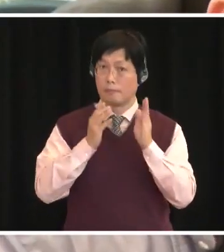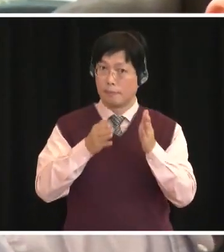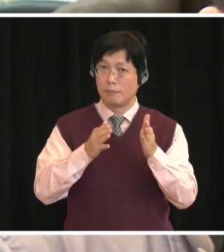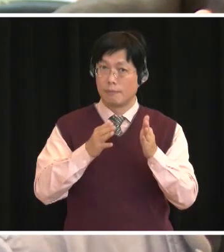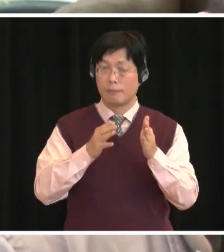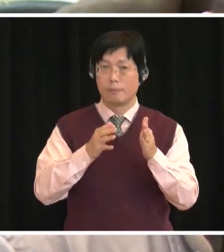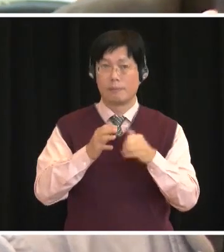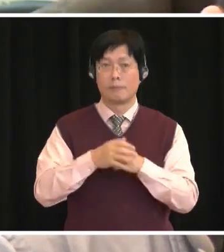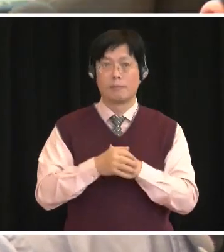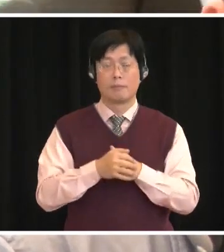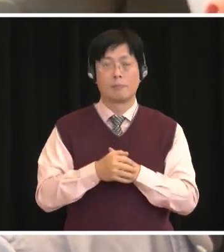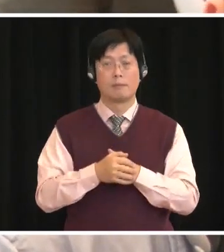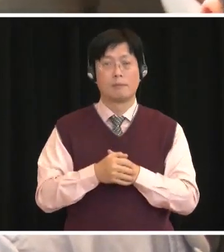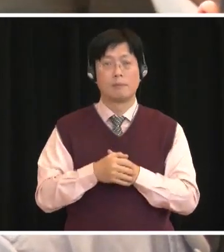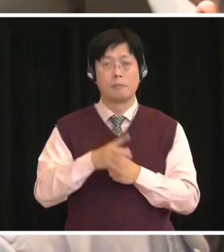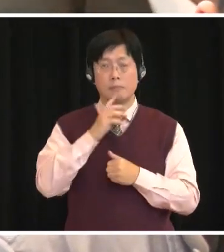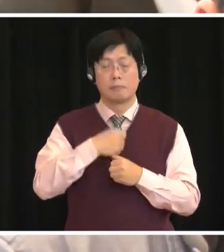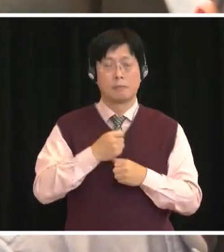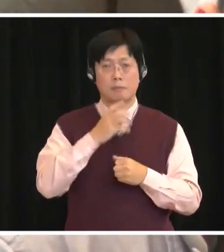detailed explanation.